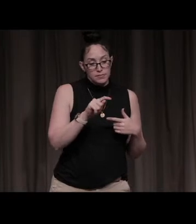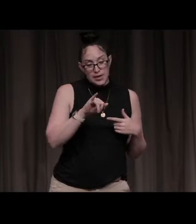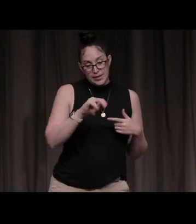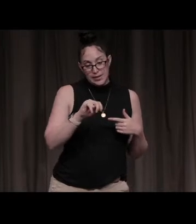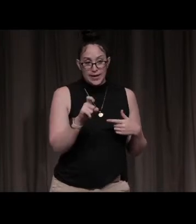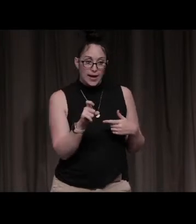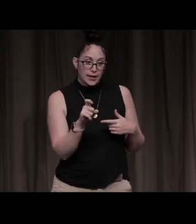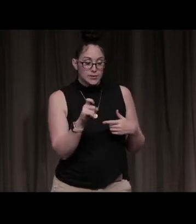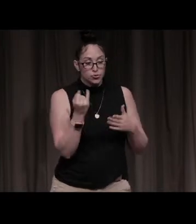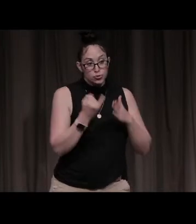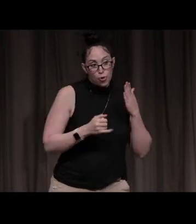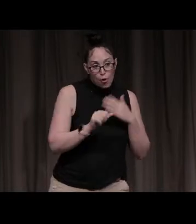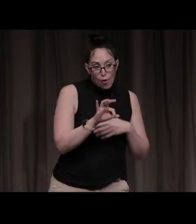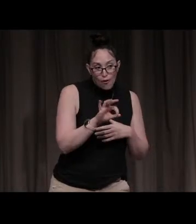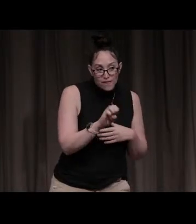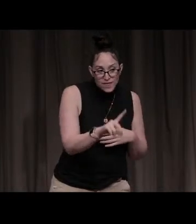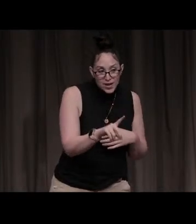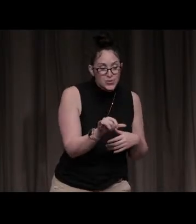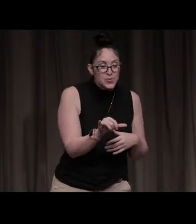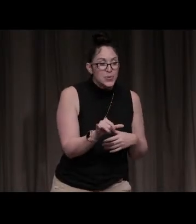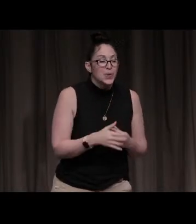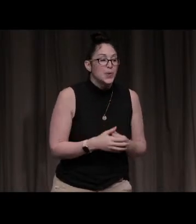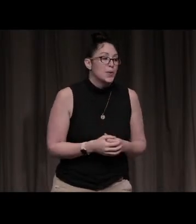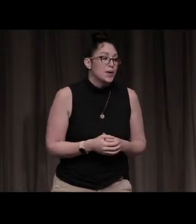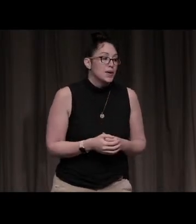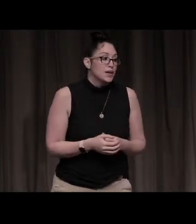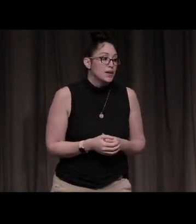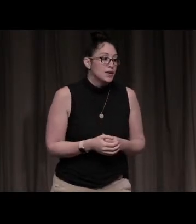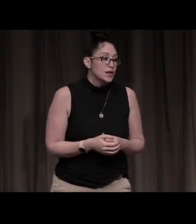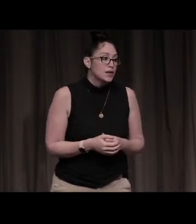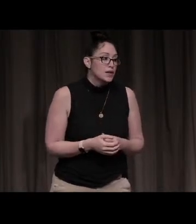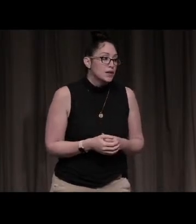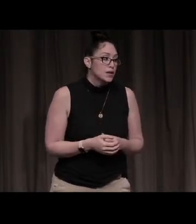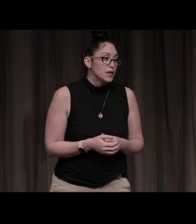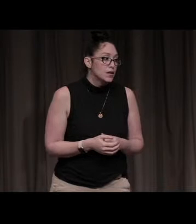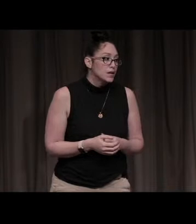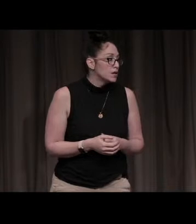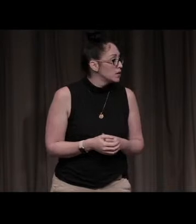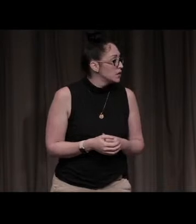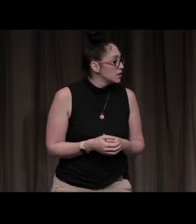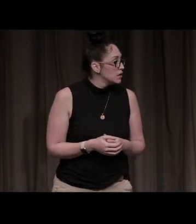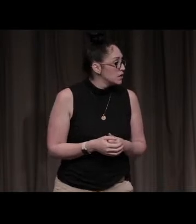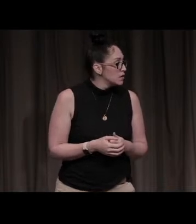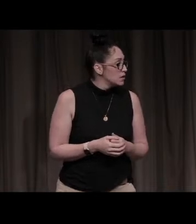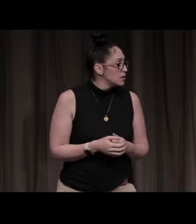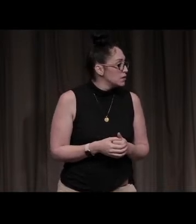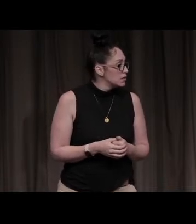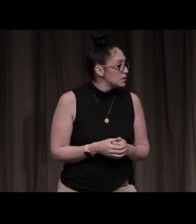Latinx Art Fund too, which it doesn't acquire but does